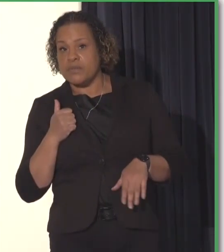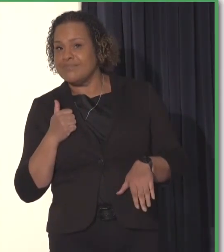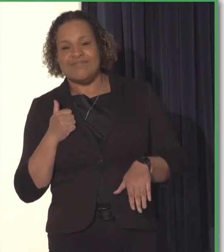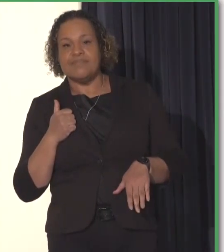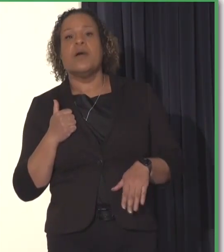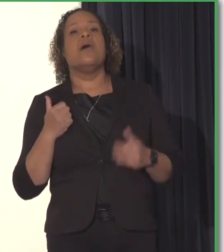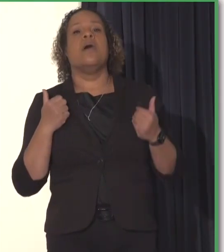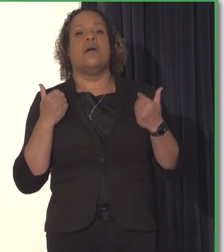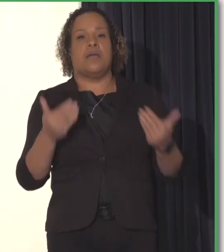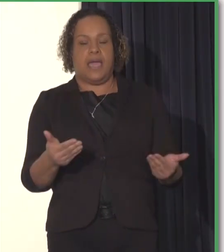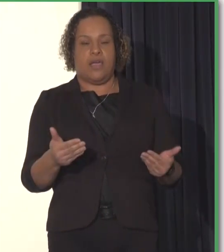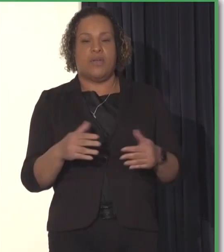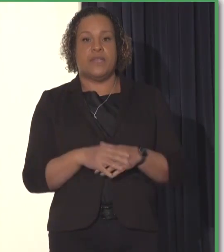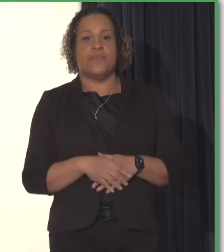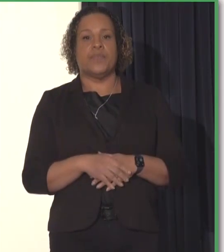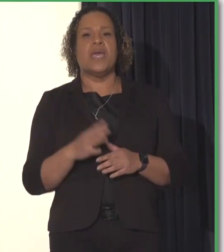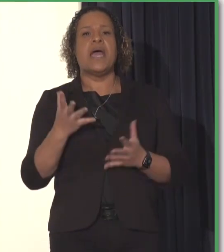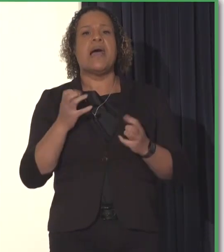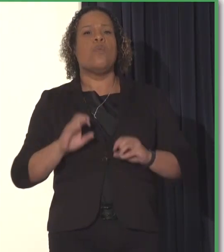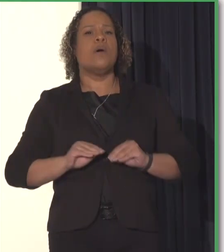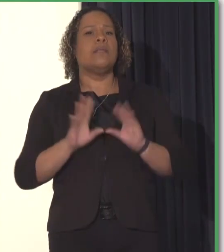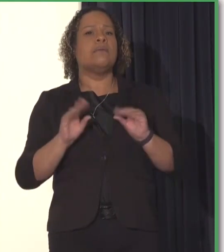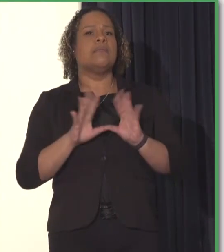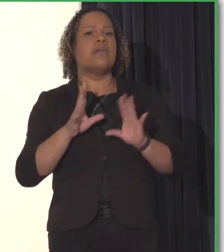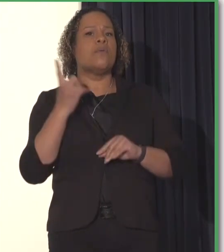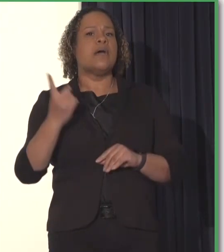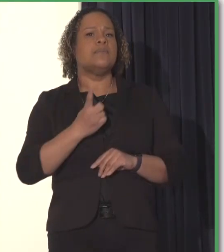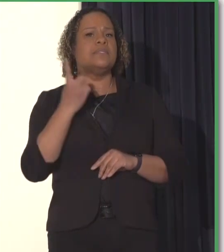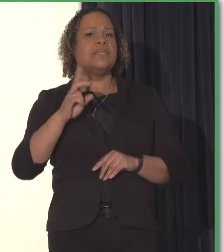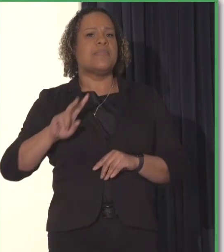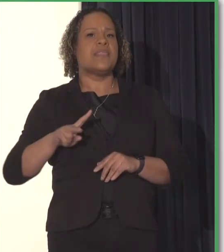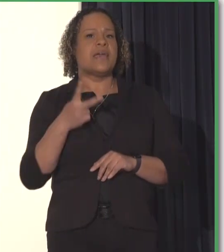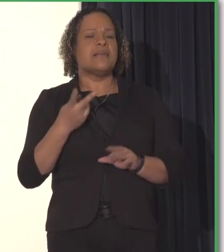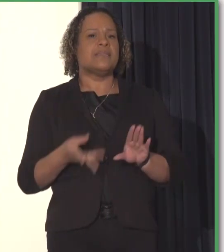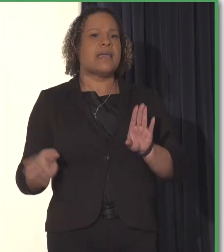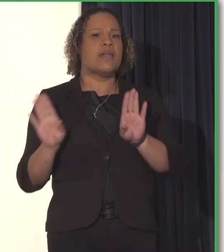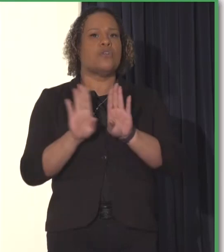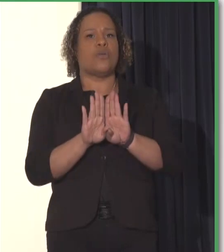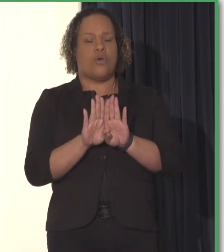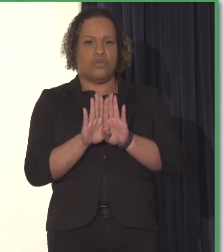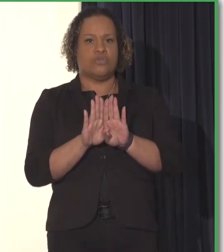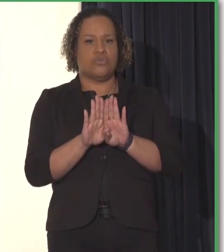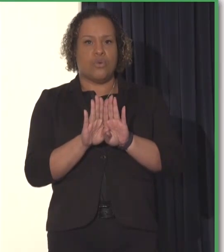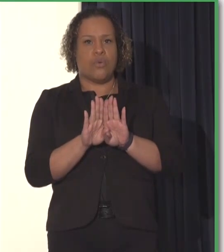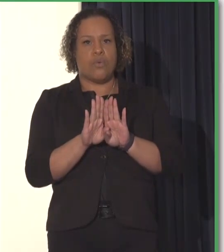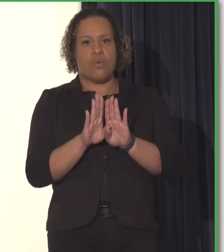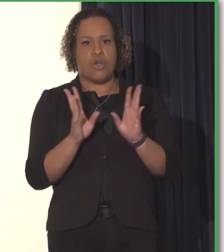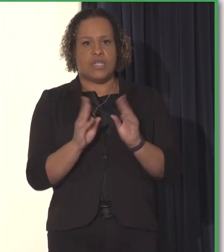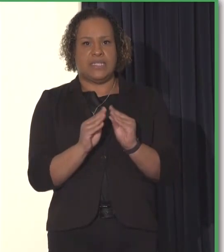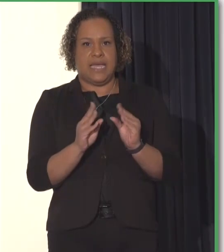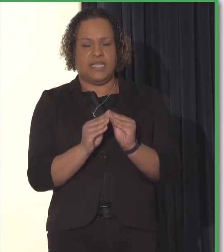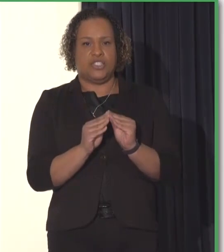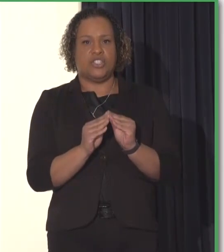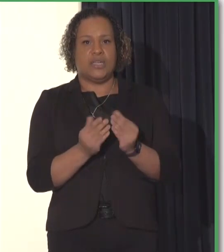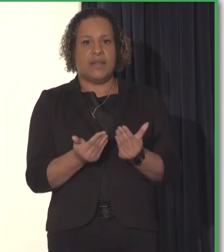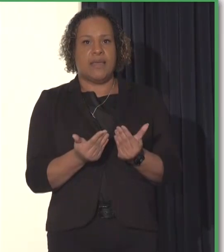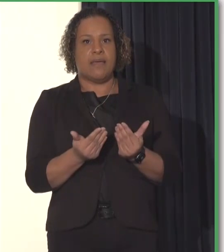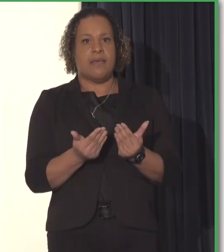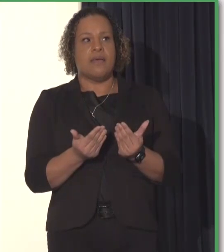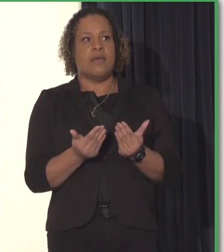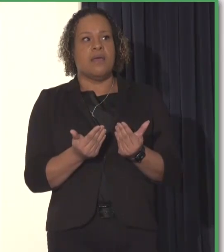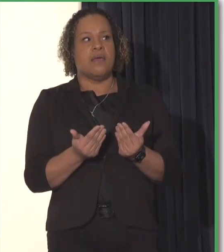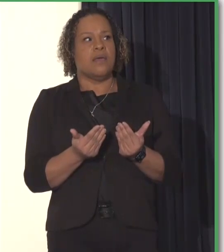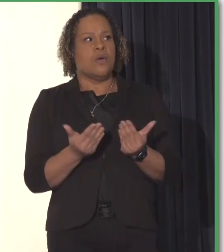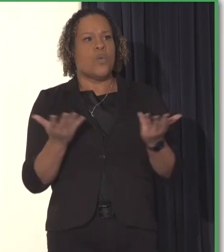carried. And let me clear up a matter that the second closed door session has been,